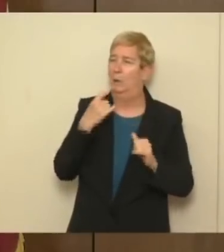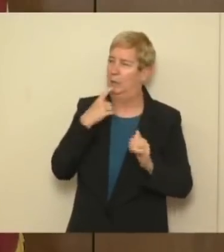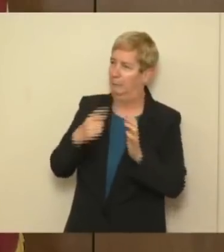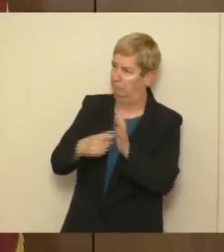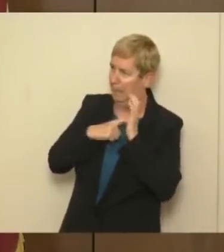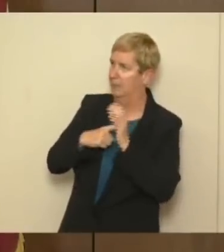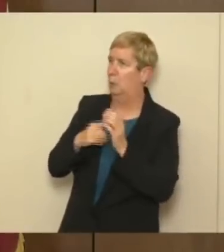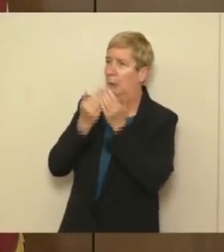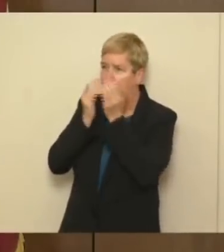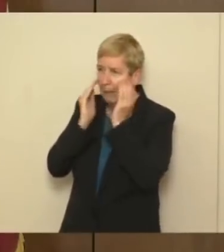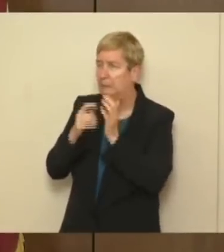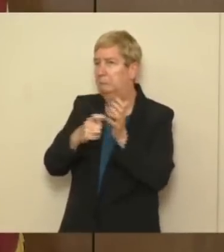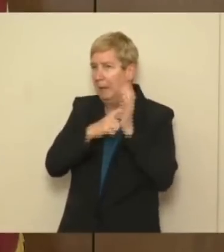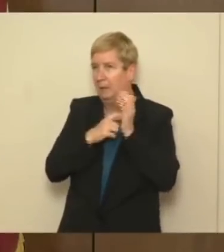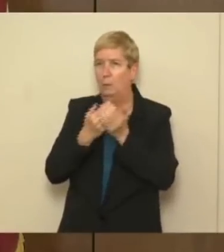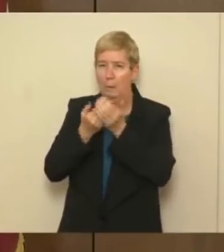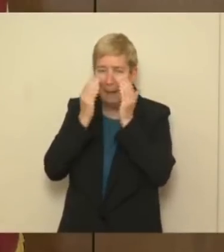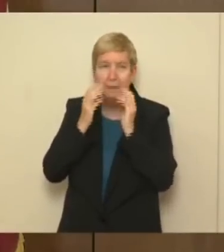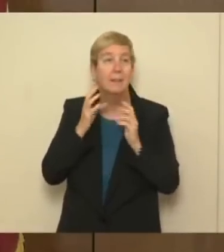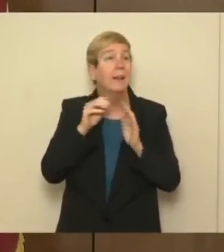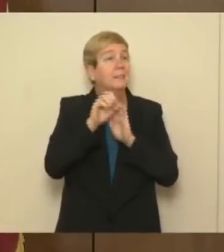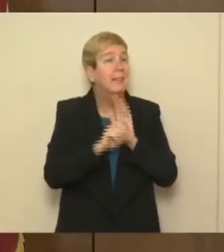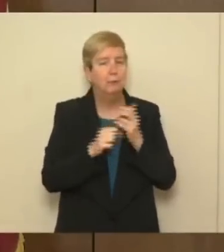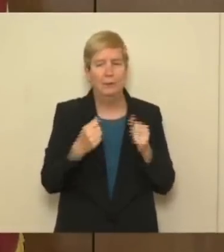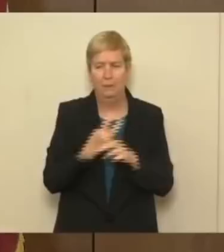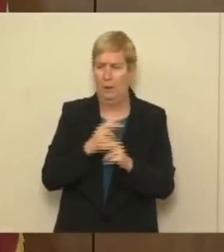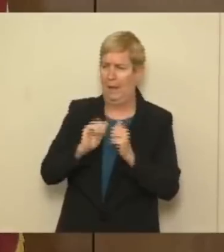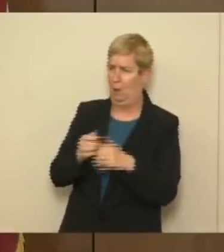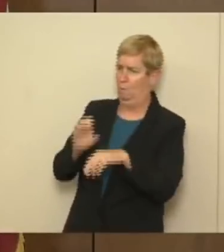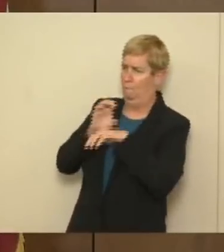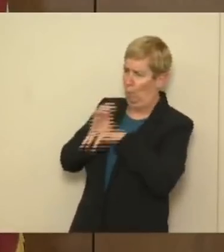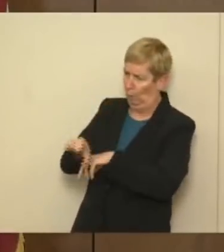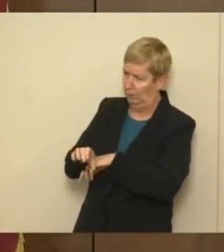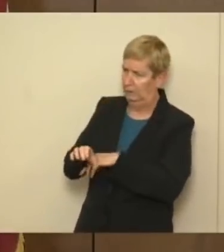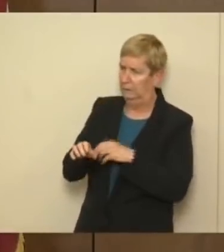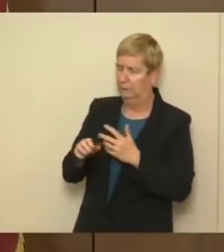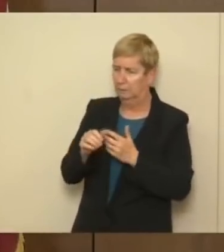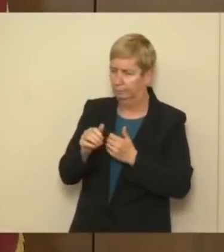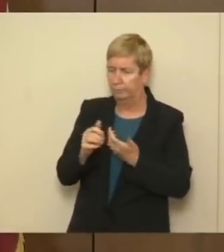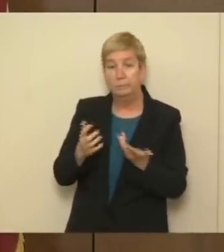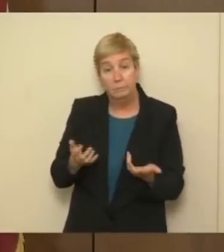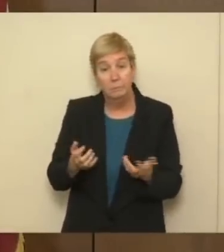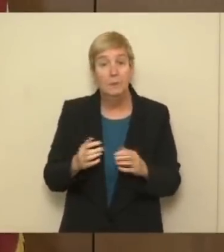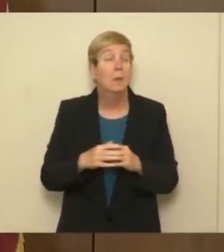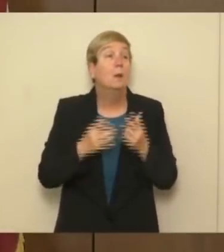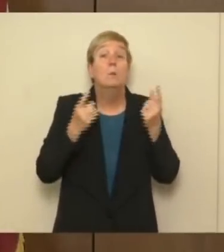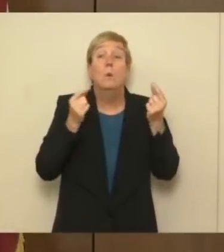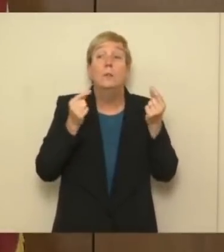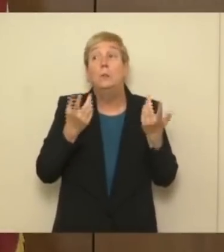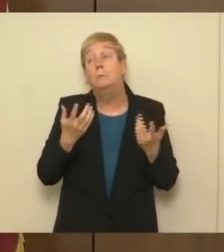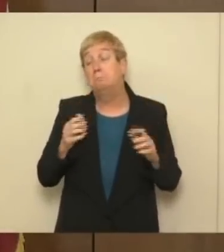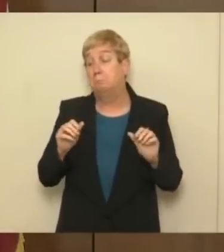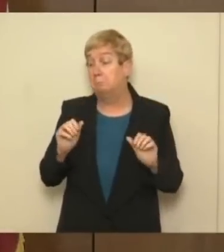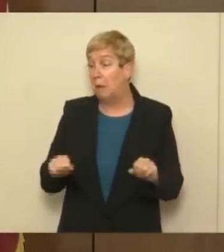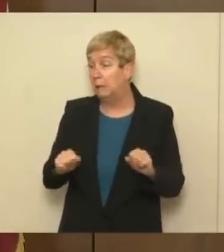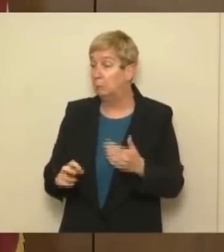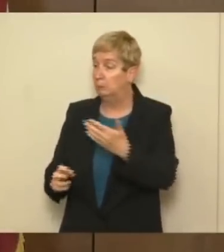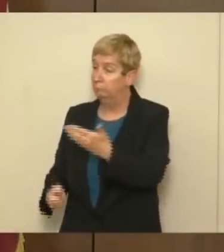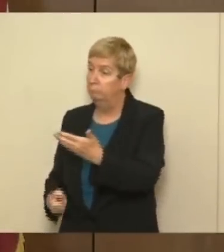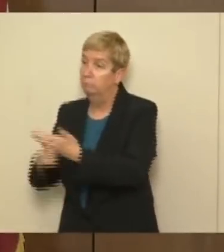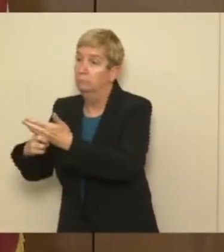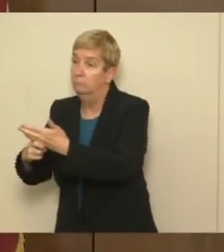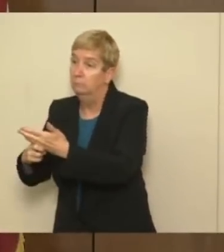looking at enforcement because people aren't doing it, is to do personal citations, which we have the power to